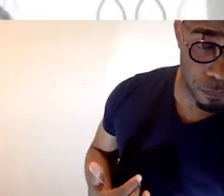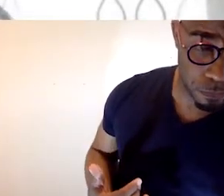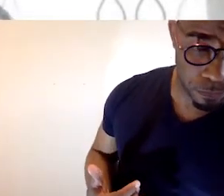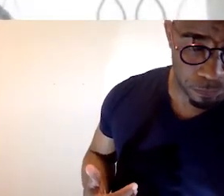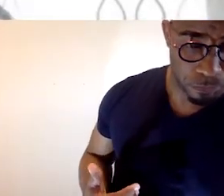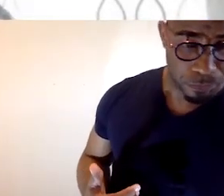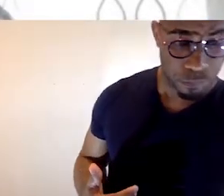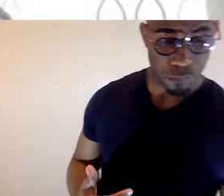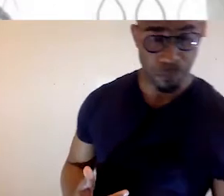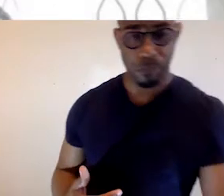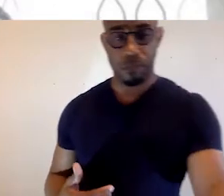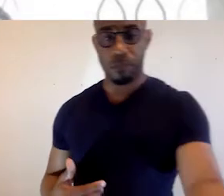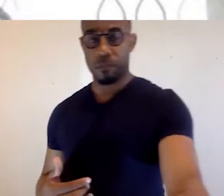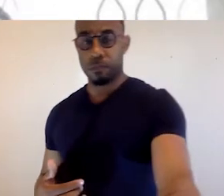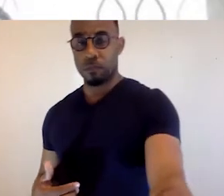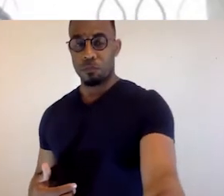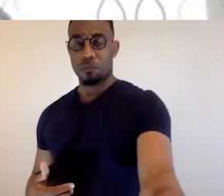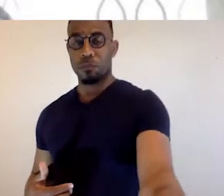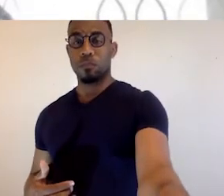well. Um,